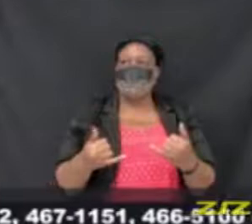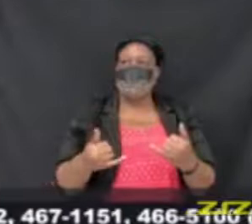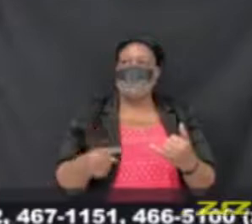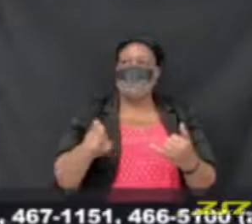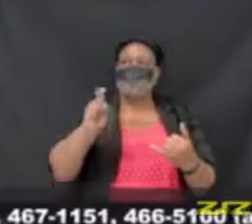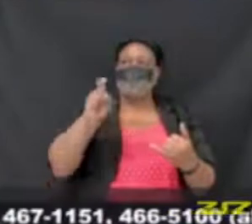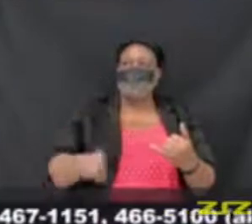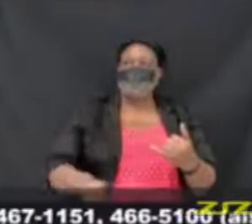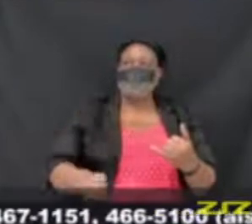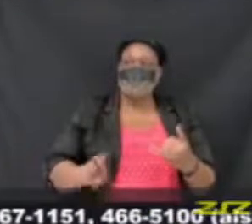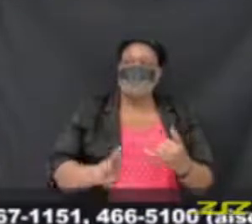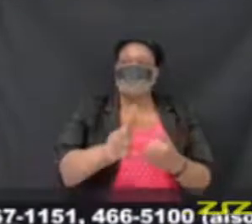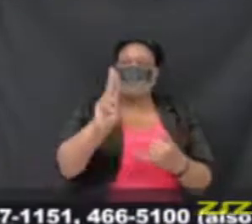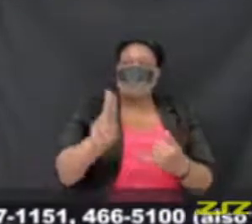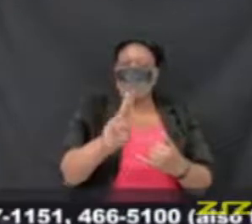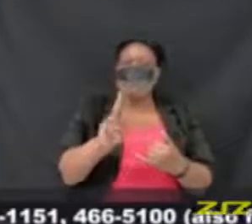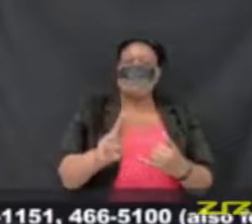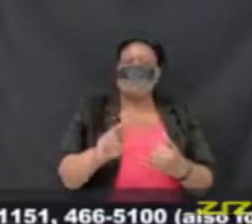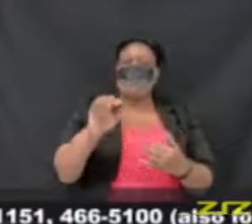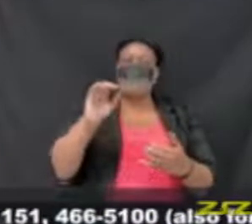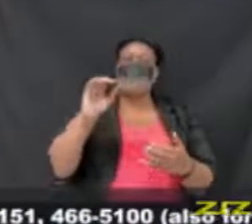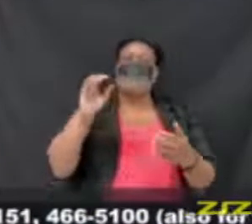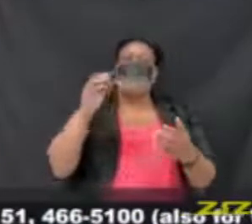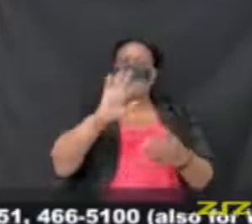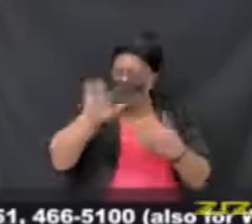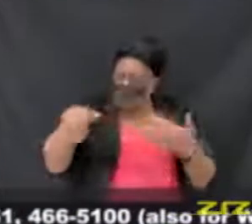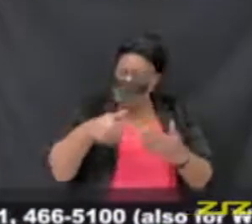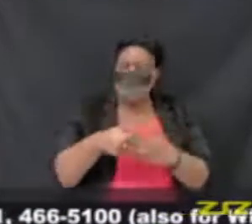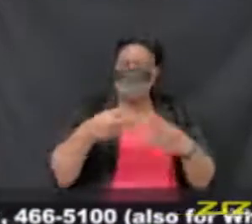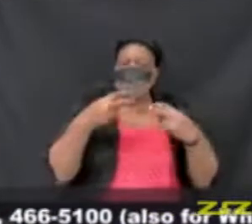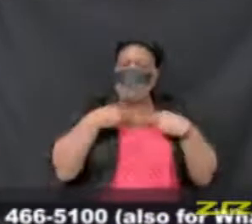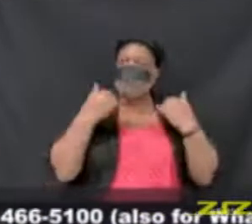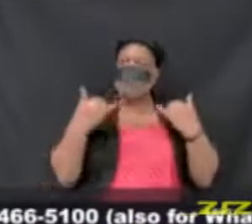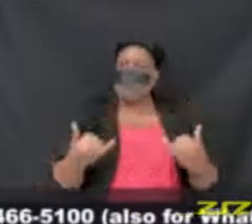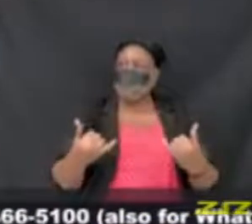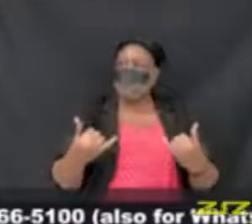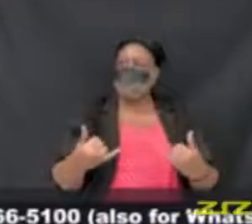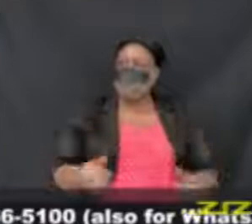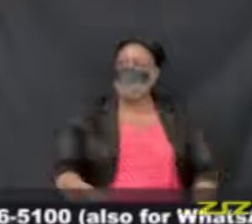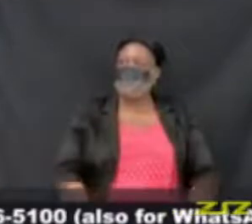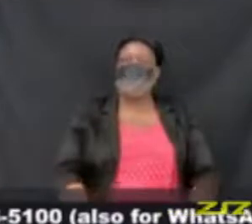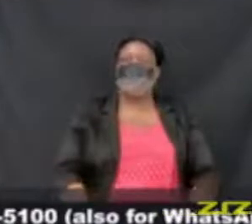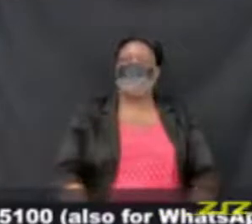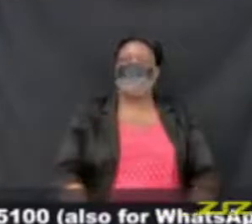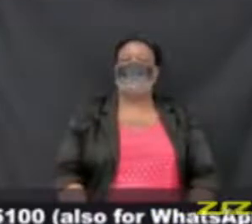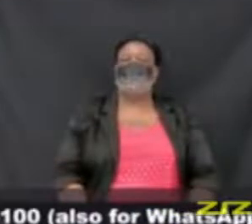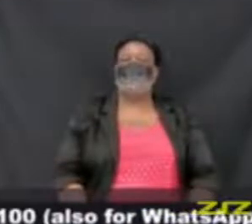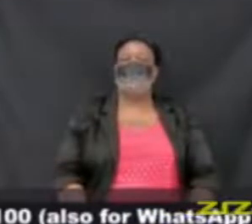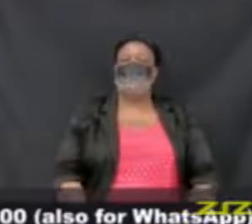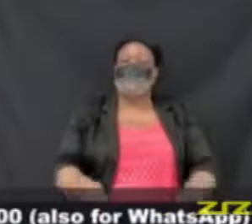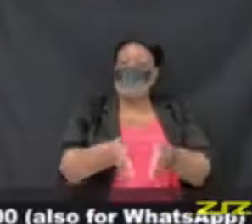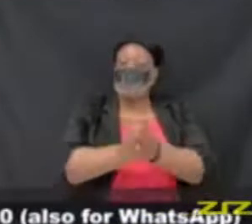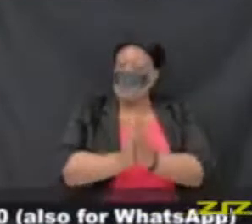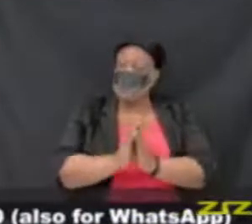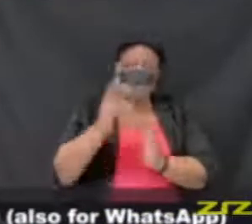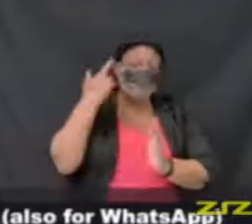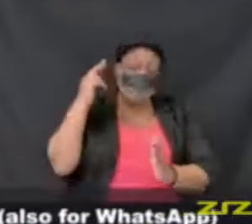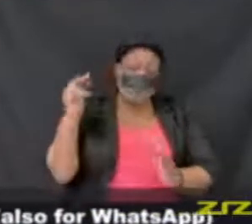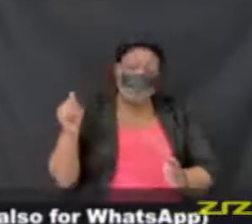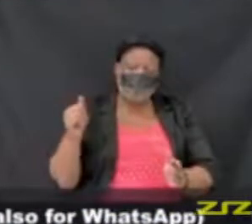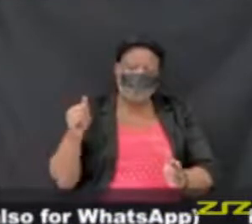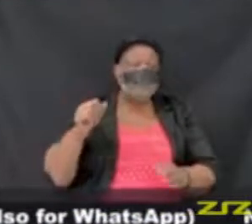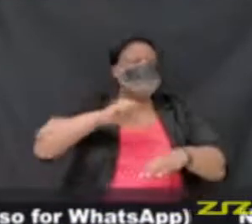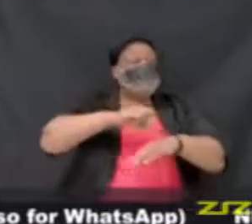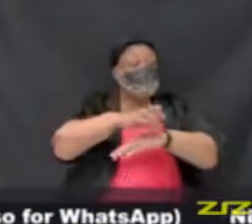need to utilize this present batch. And so I want to ask Von Radio to help us in terms of public